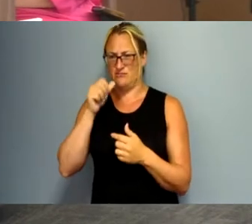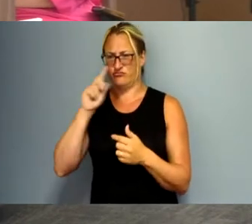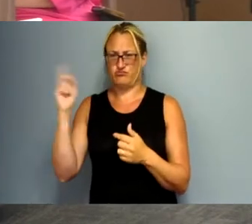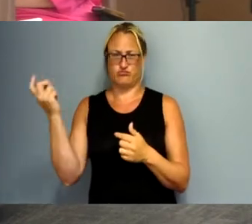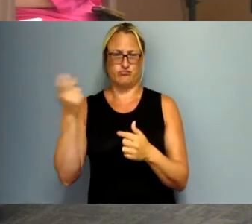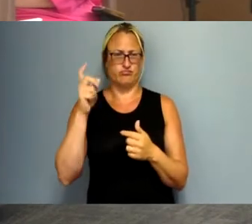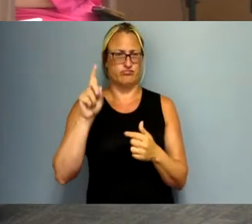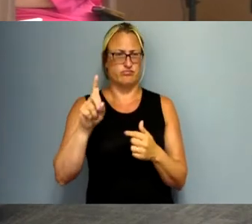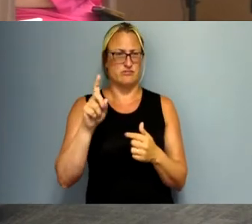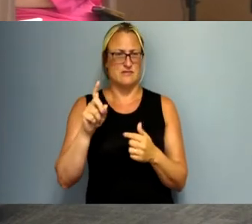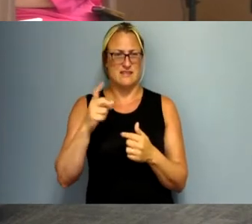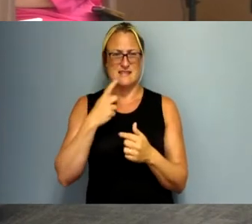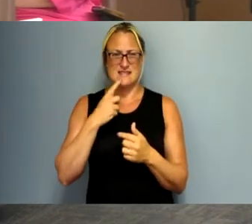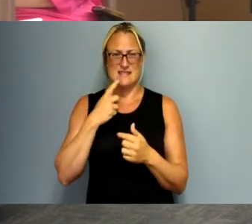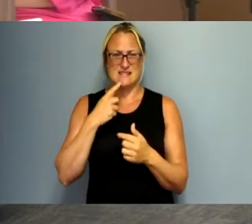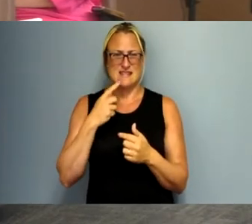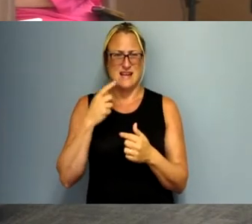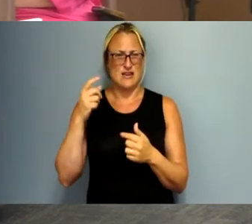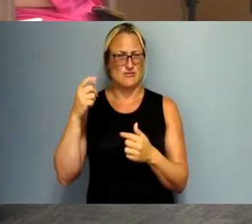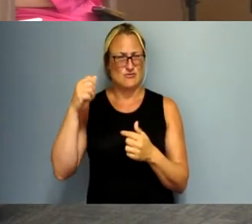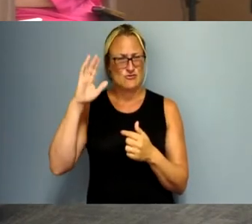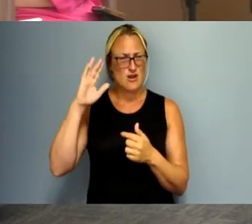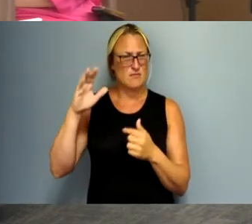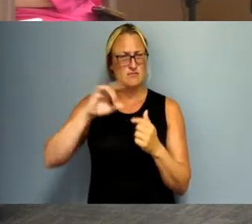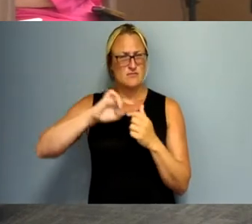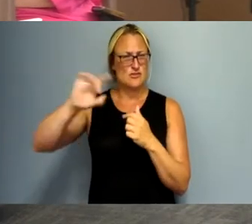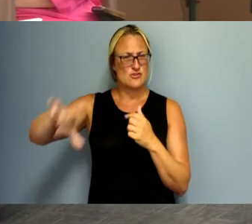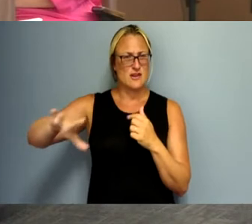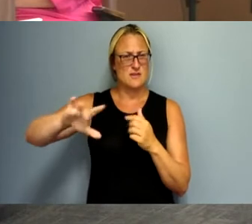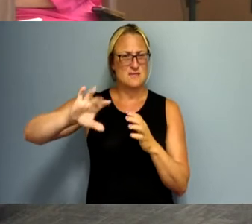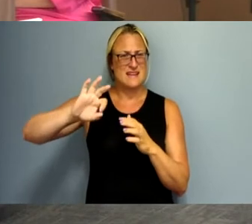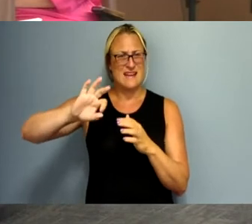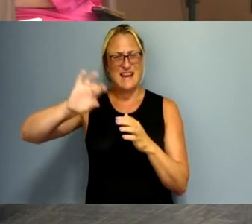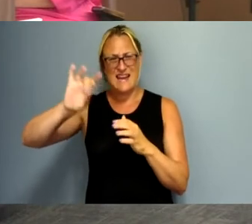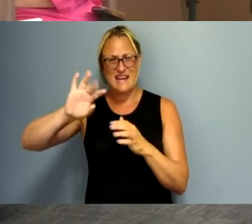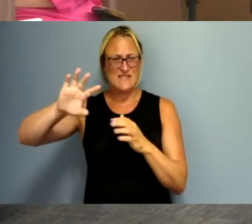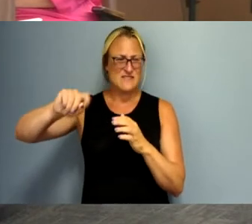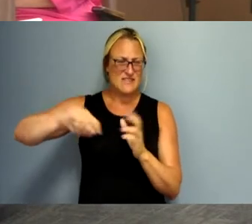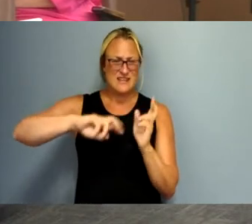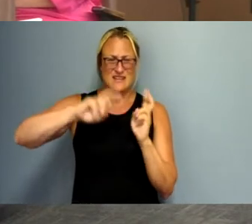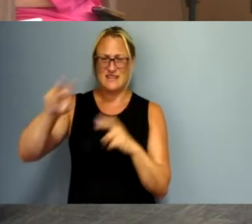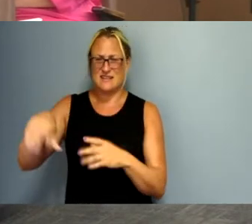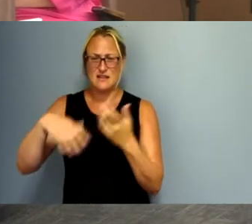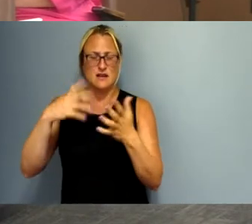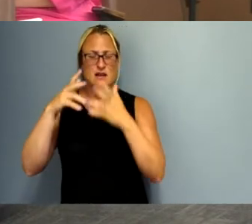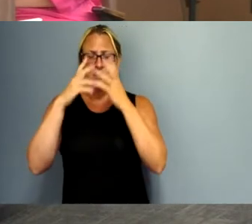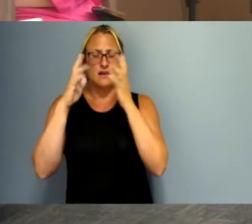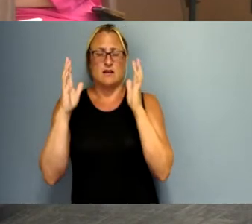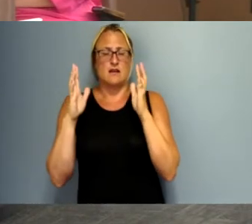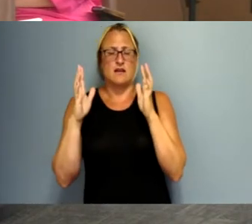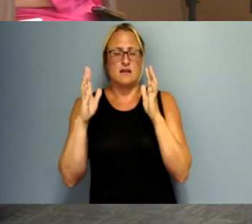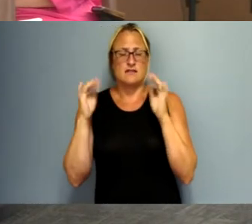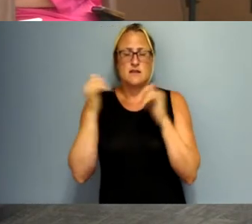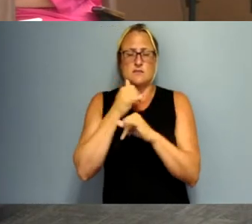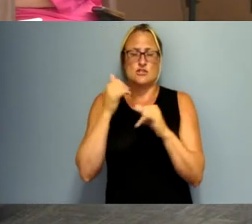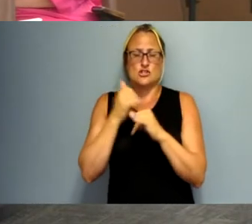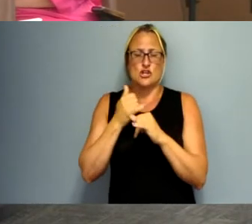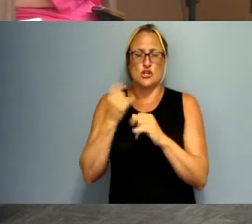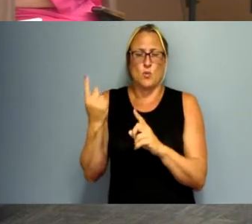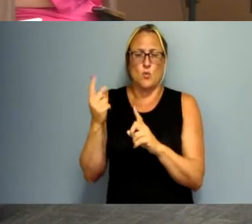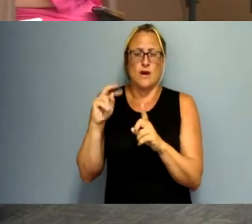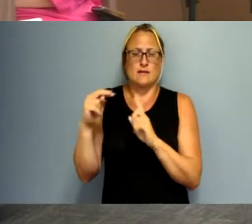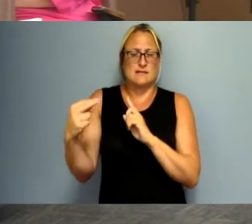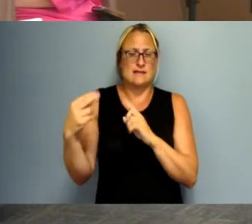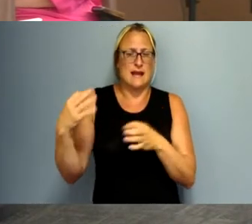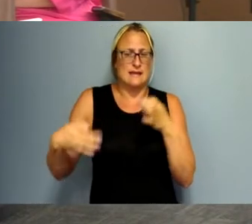jumped 8 feet and was wrestling with the Secret Service in there. It's all absurd. One-sided hearings. We have to